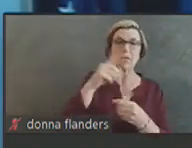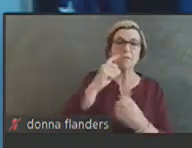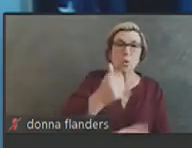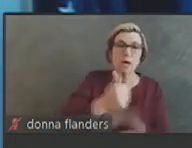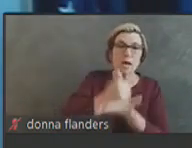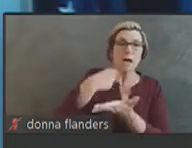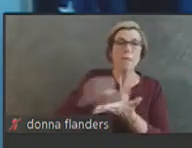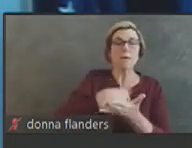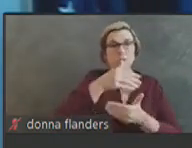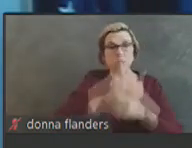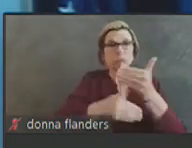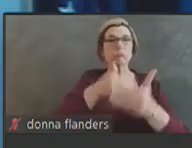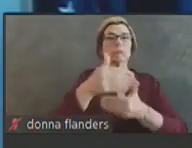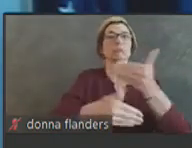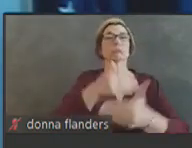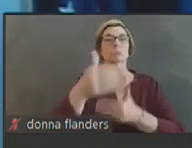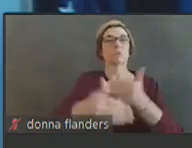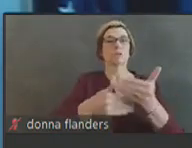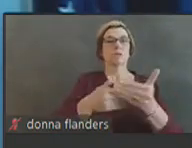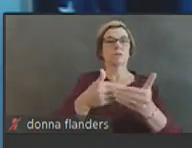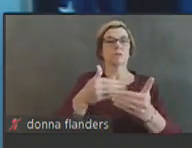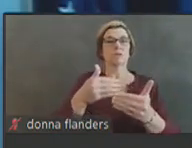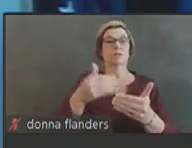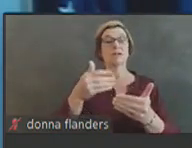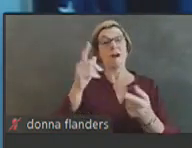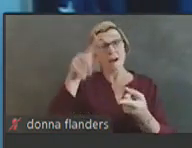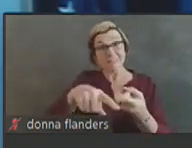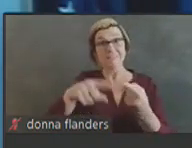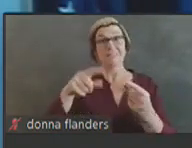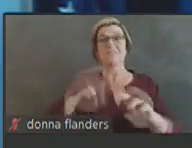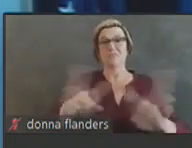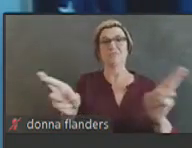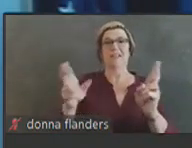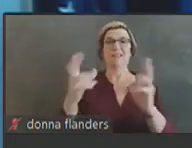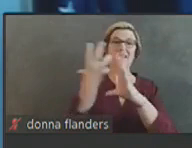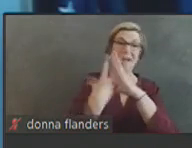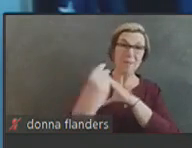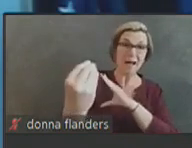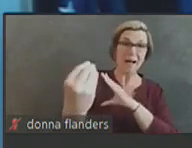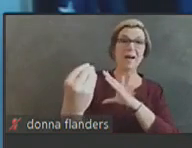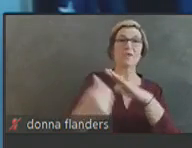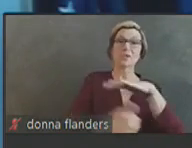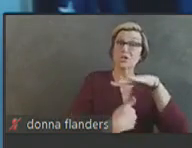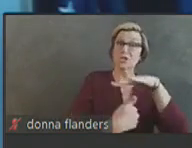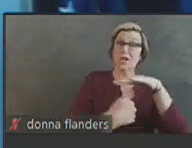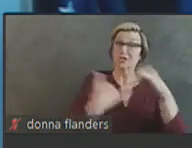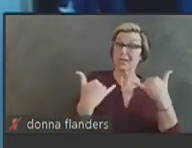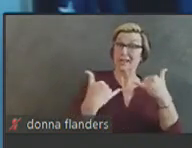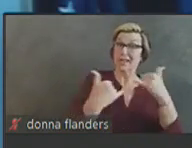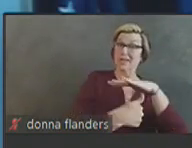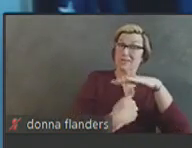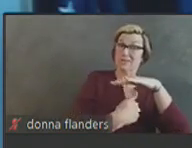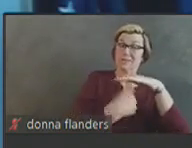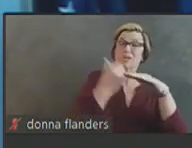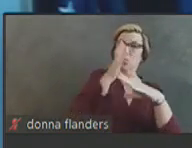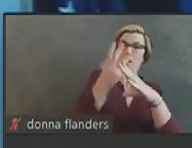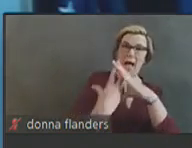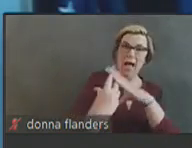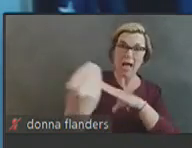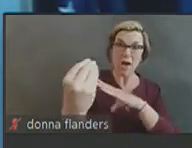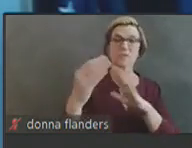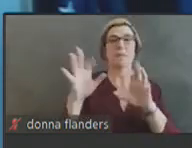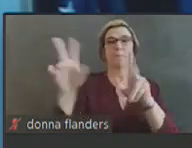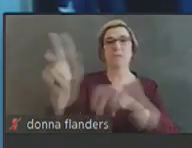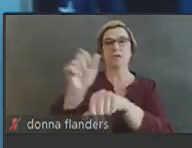into a place in a time where we can get back to work and restore our economy. DeKalb's decisions up until